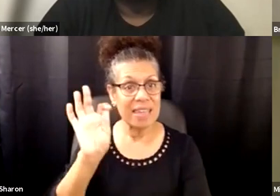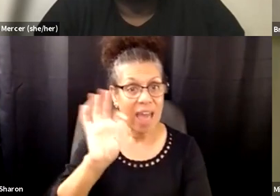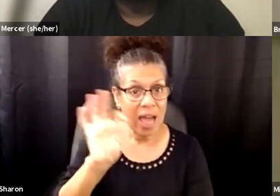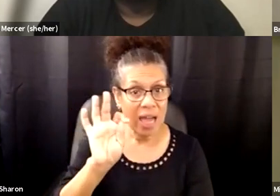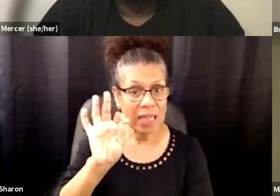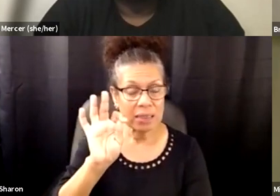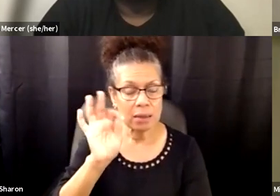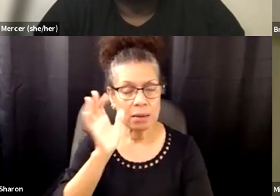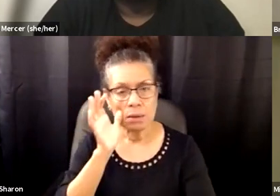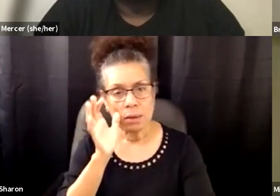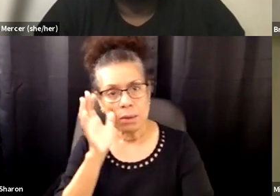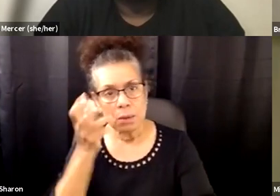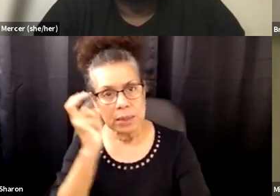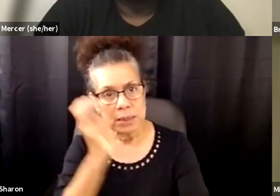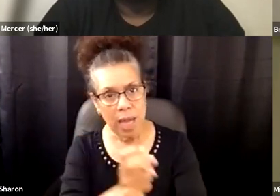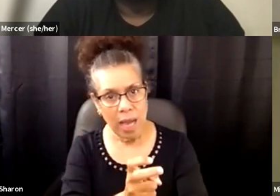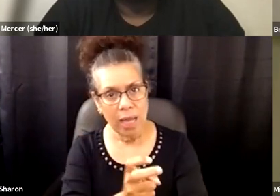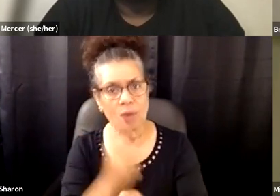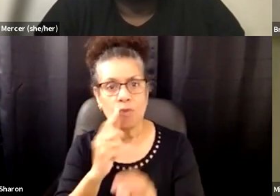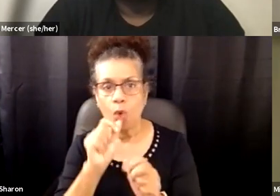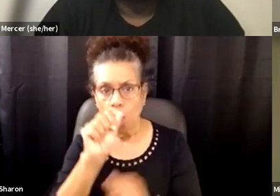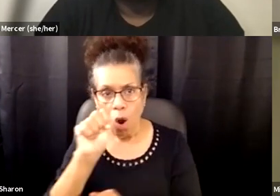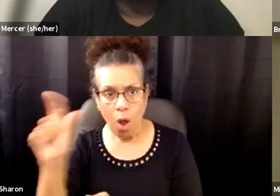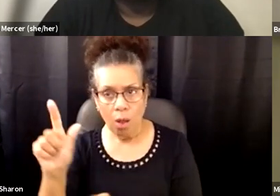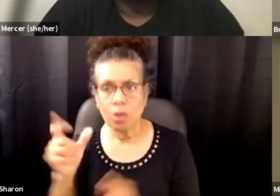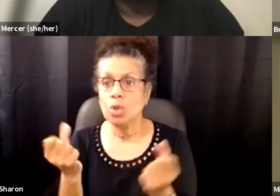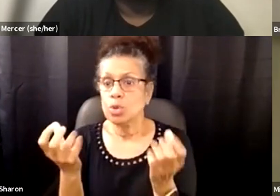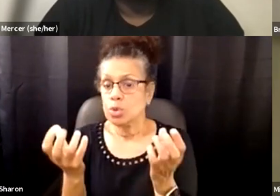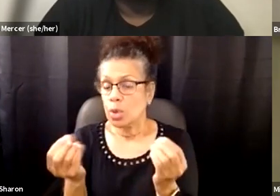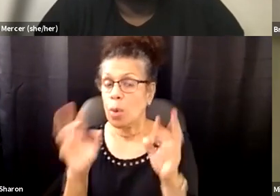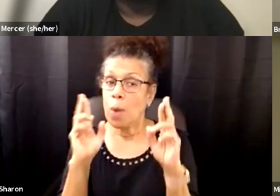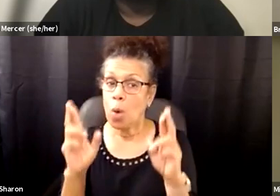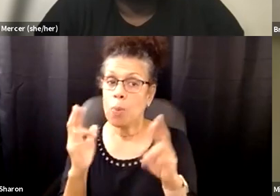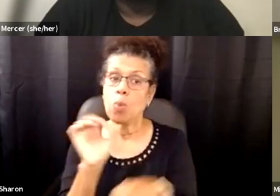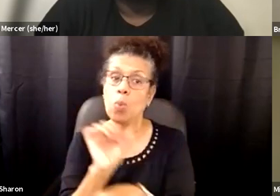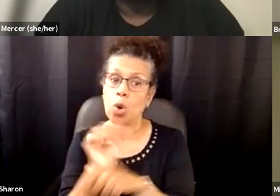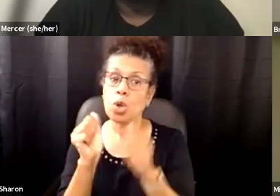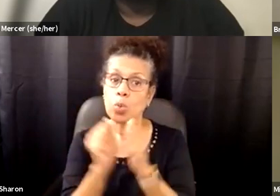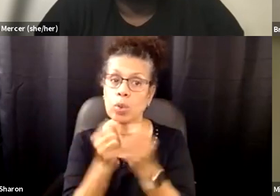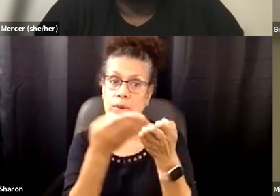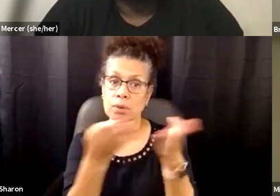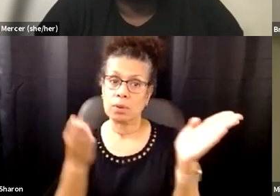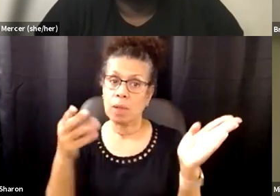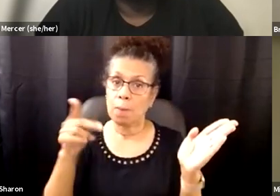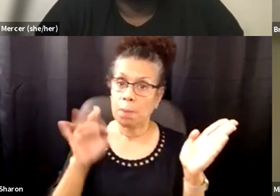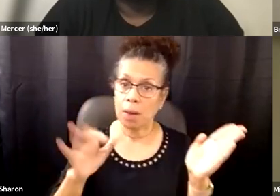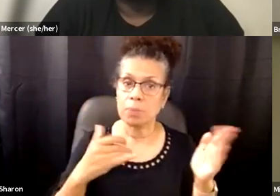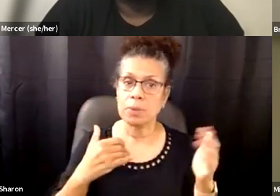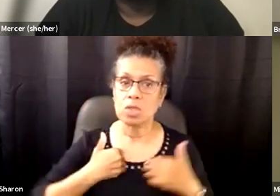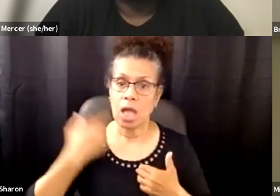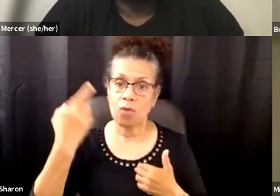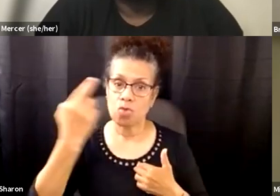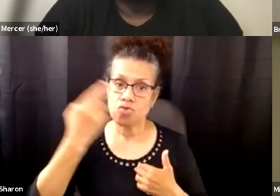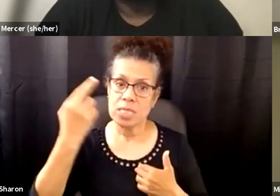is really hard for everyone so hopefully we can work together with our public to come up with a reasonable